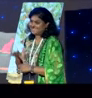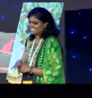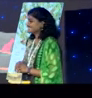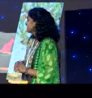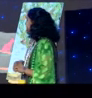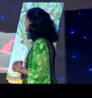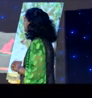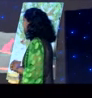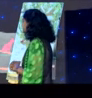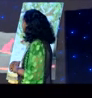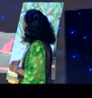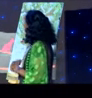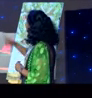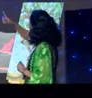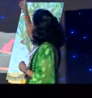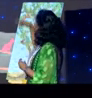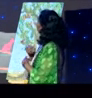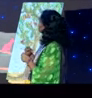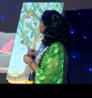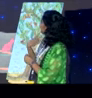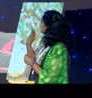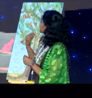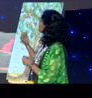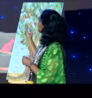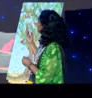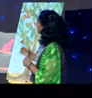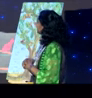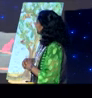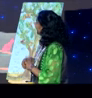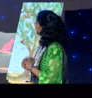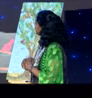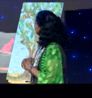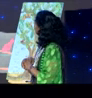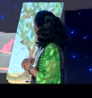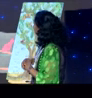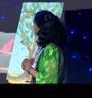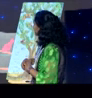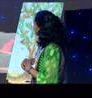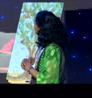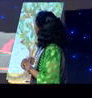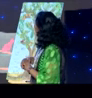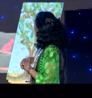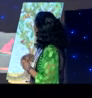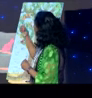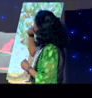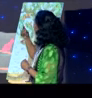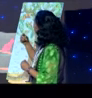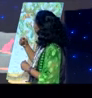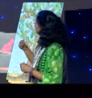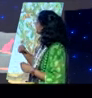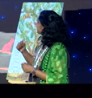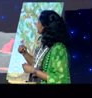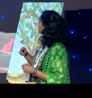idiot, I spelled the spelling of Bandhavgarh wrong. Actually, I think it's G-A-H-R-H. So